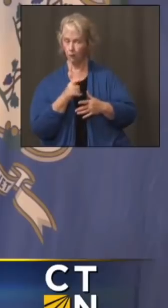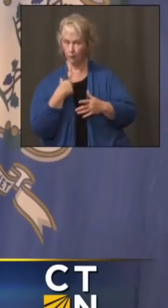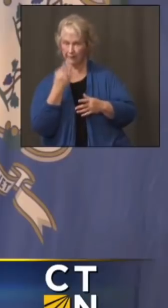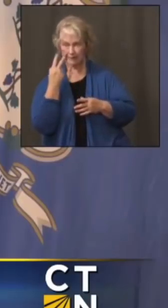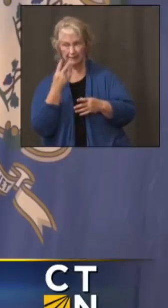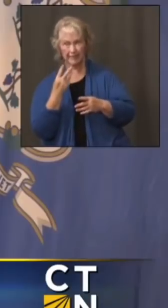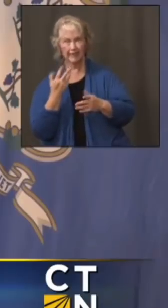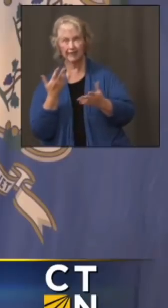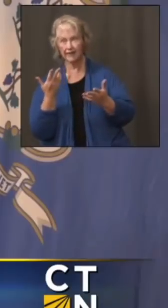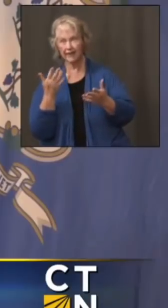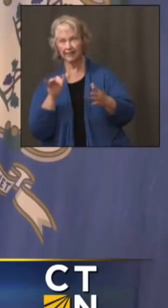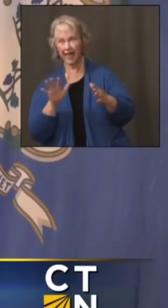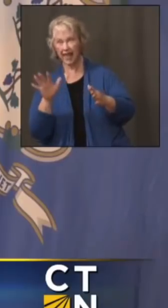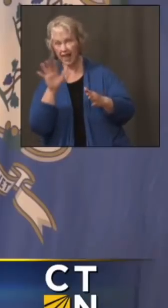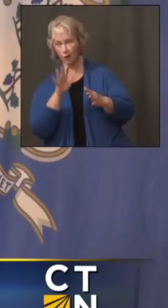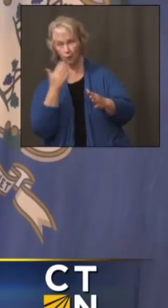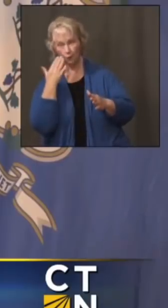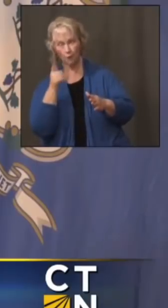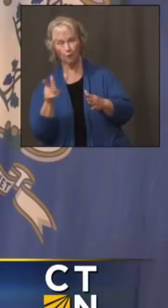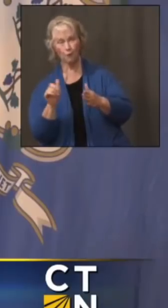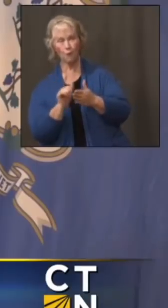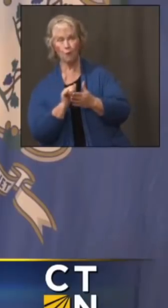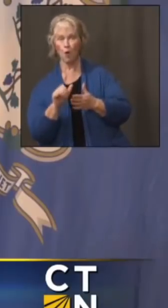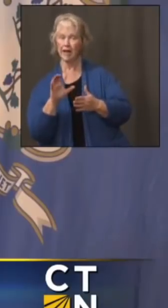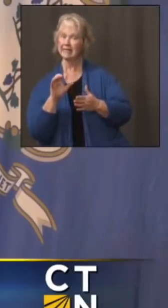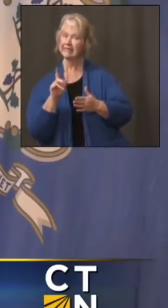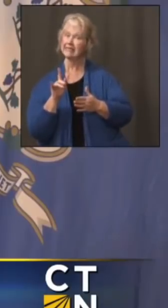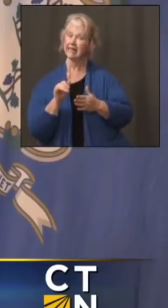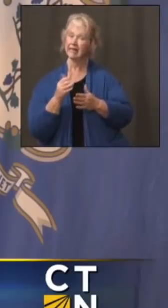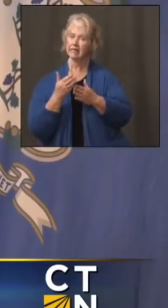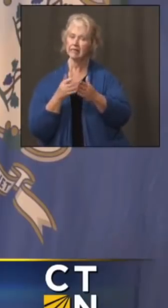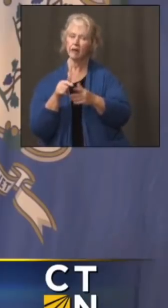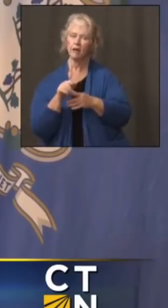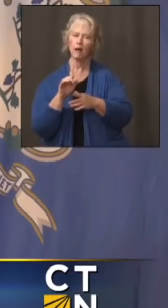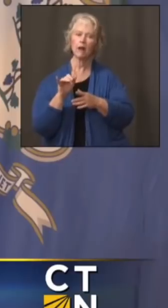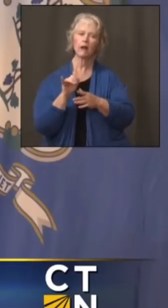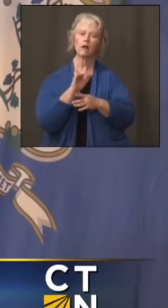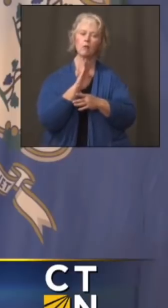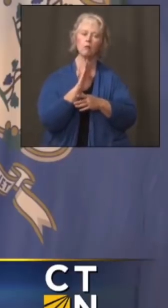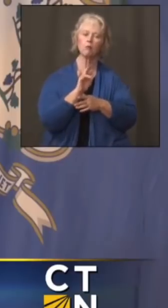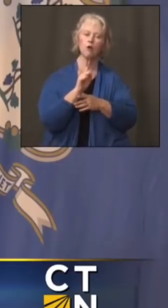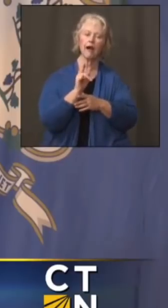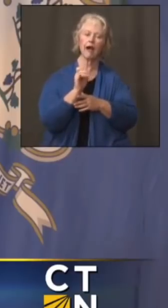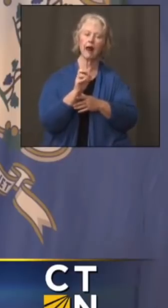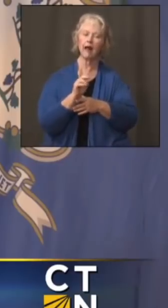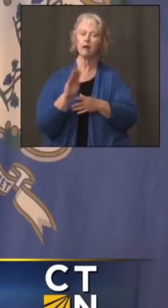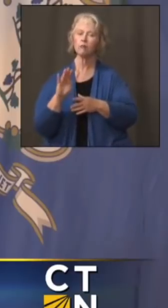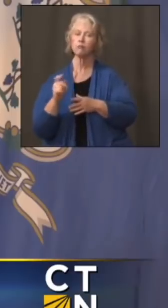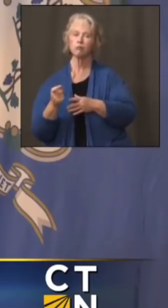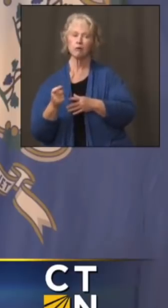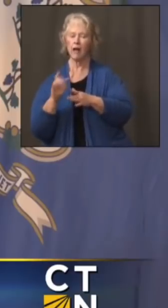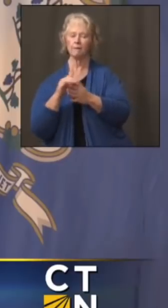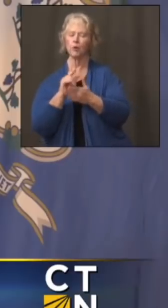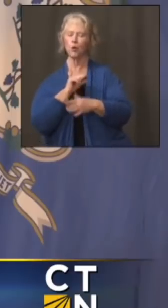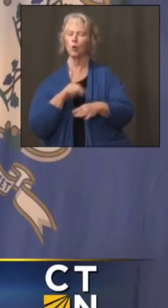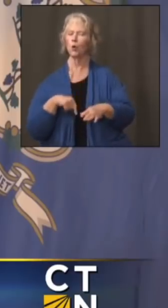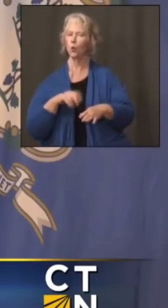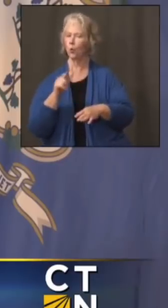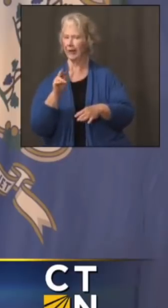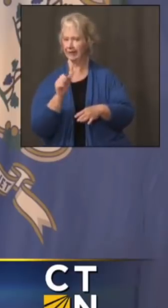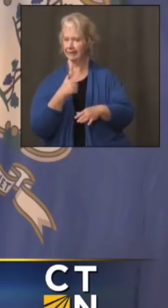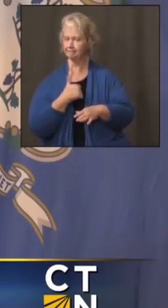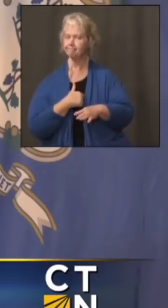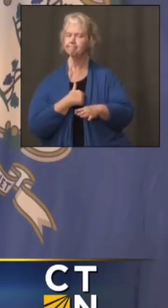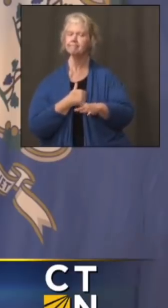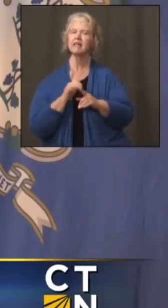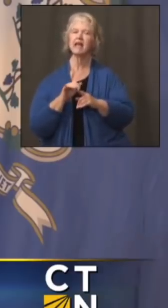you know, New York City, especially certain communities in Brooklyn and Queens, they're up at a very high infection rate.